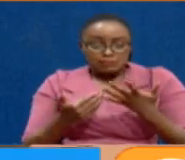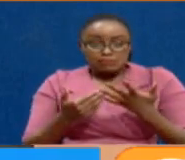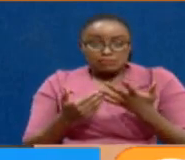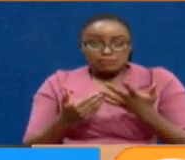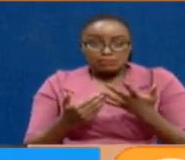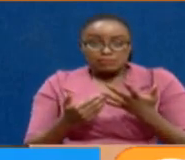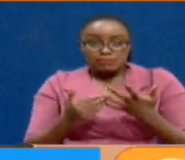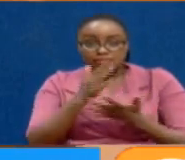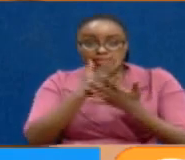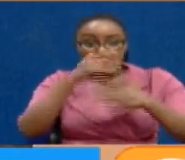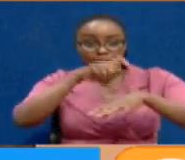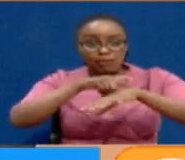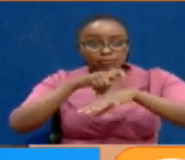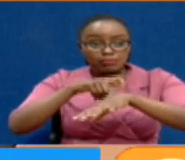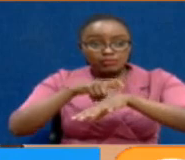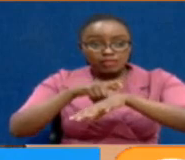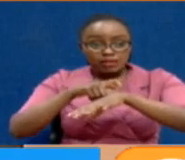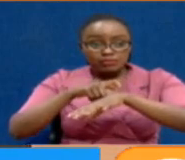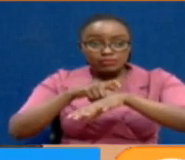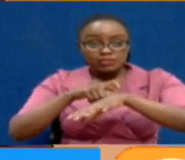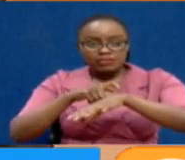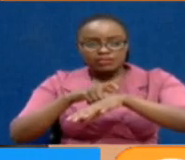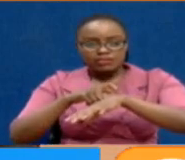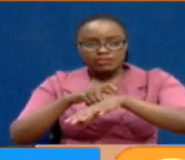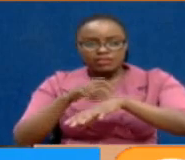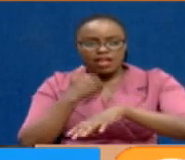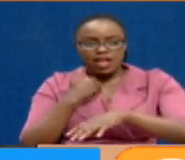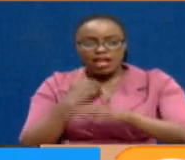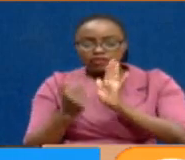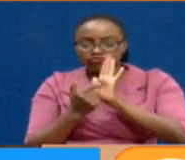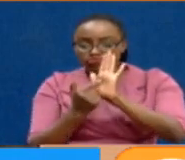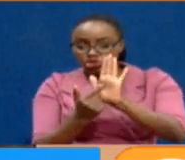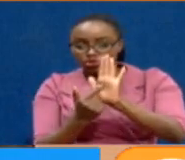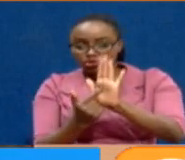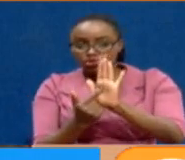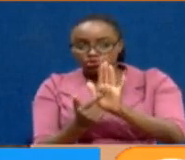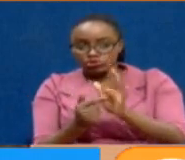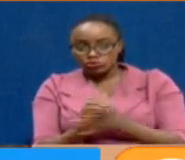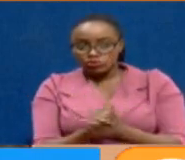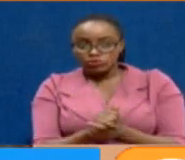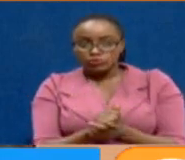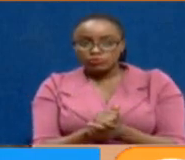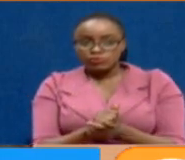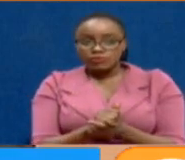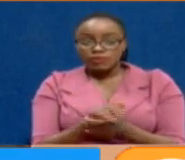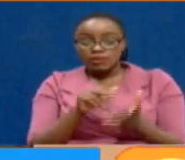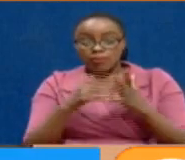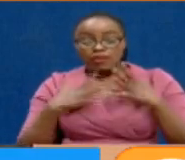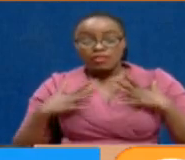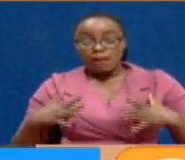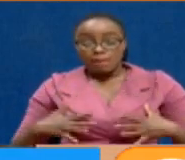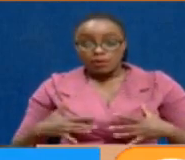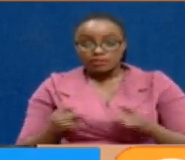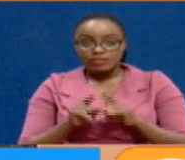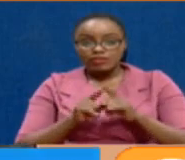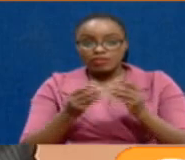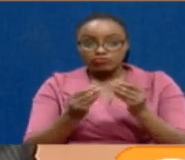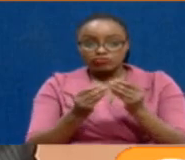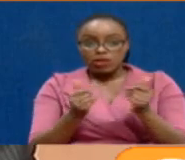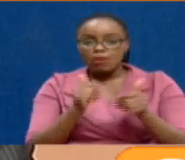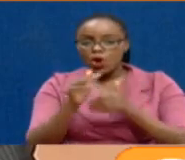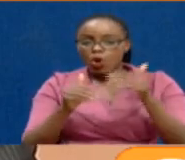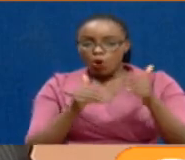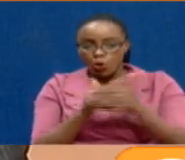bad, and sometimes produces the signs and symptoms that we are talking about. So the body actually clears the